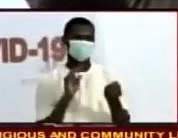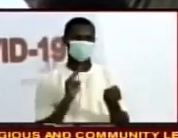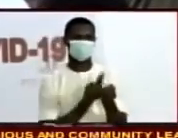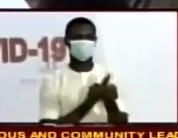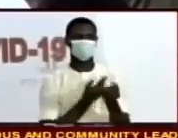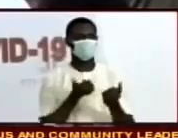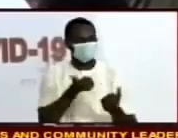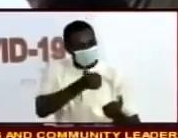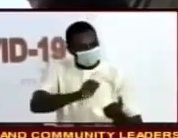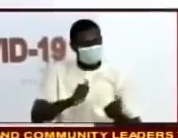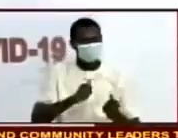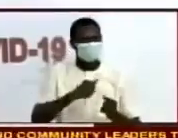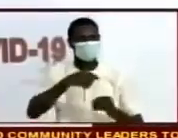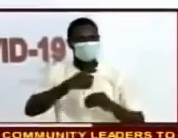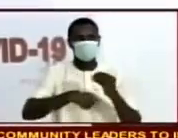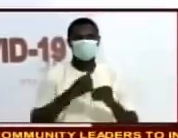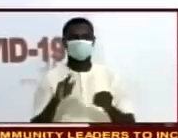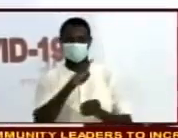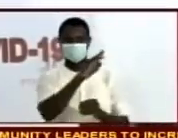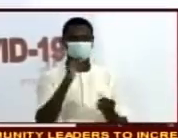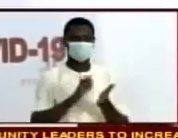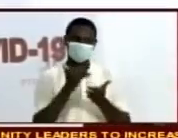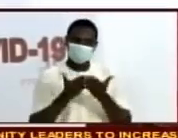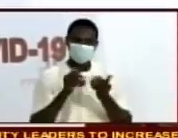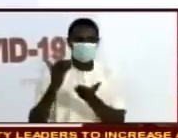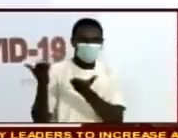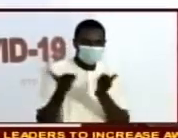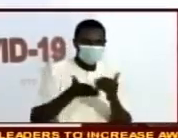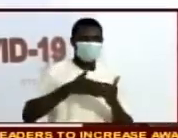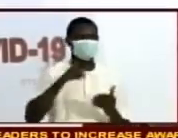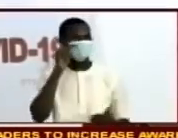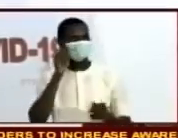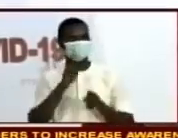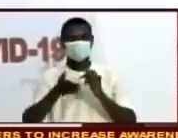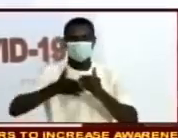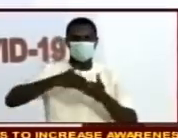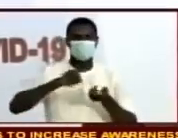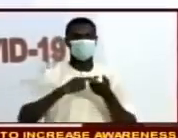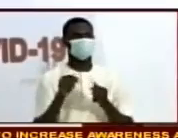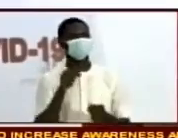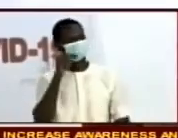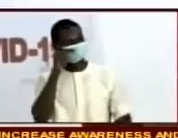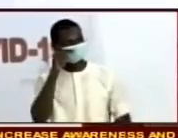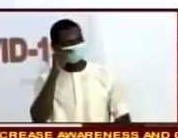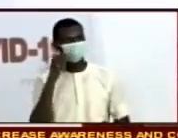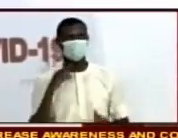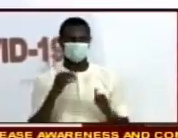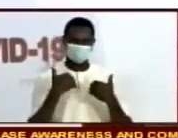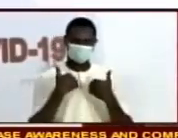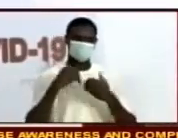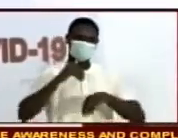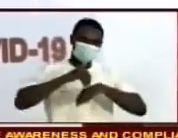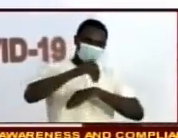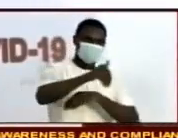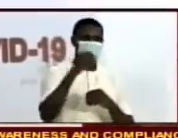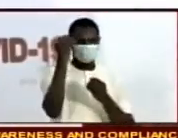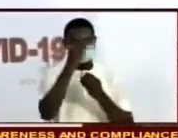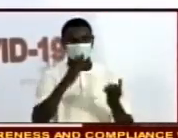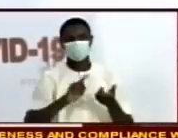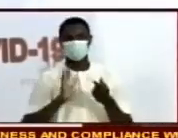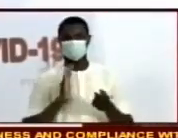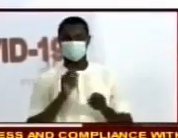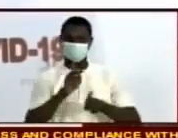flies that can bring them back to the country. But we've given directives out. I've given personal directives to our